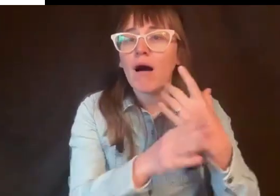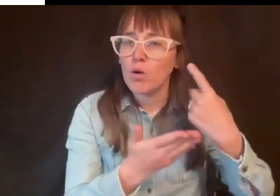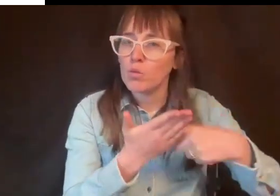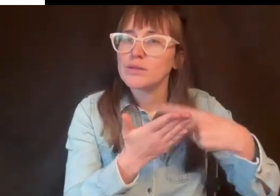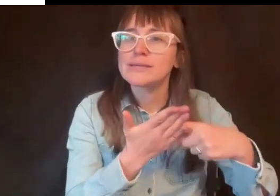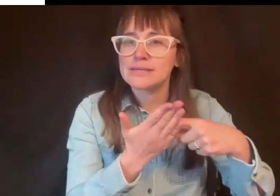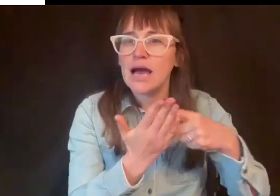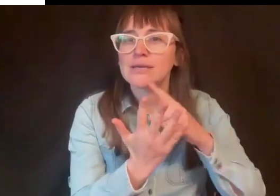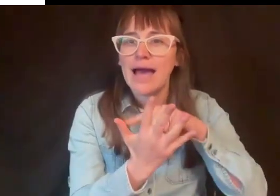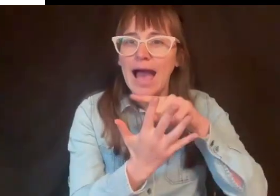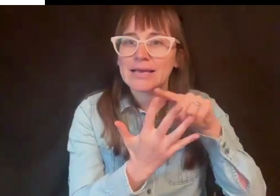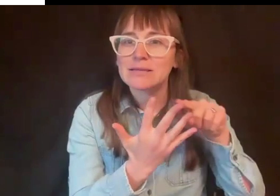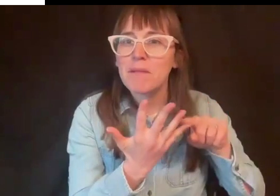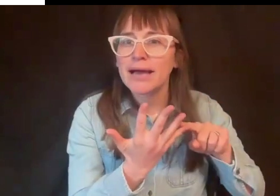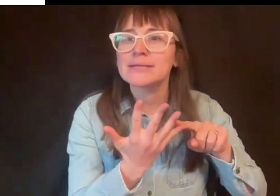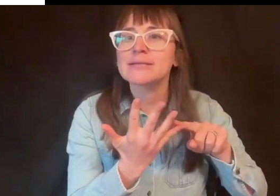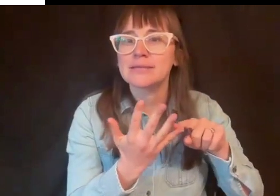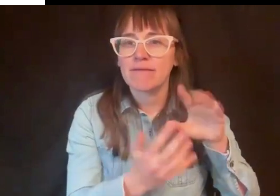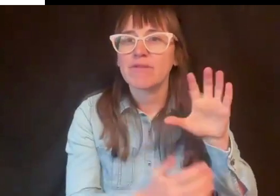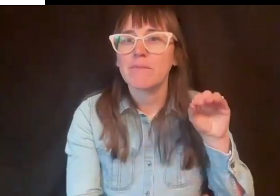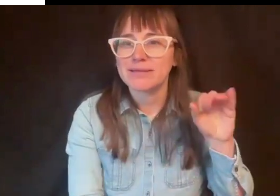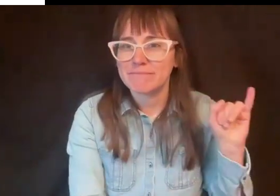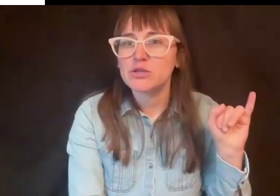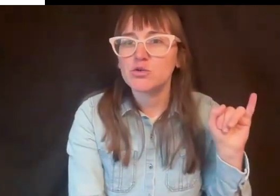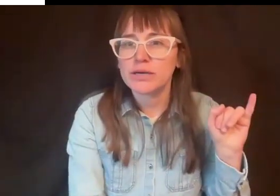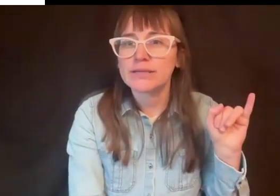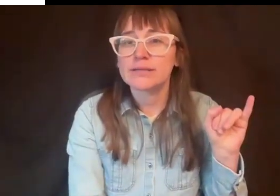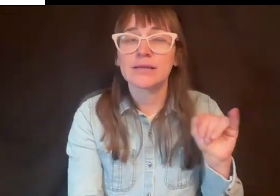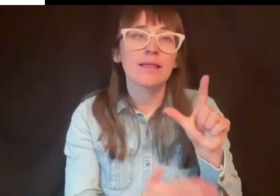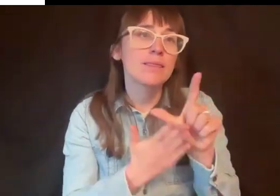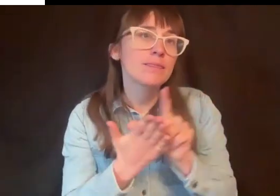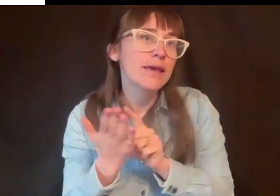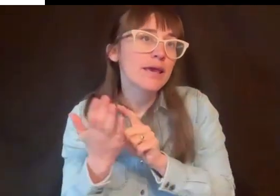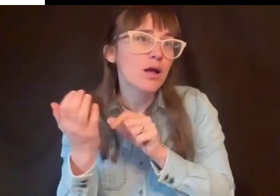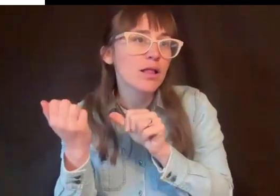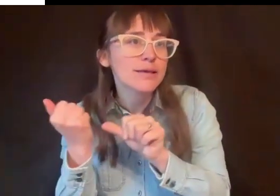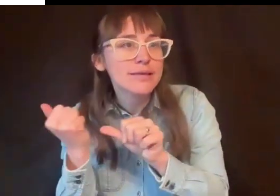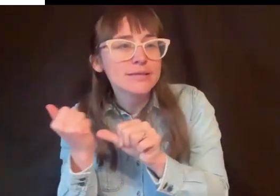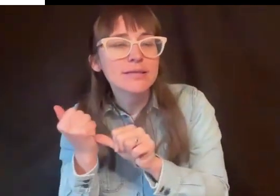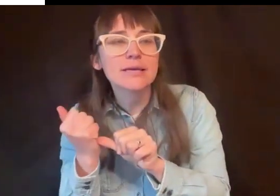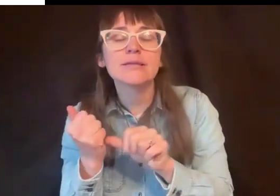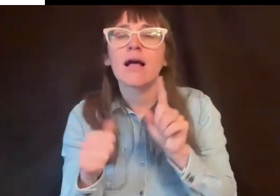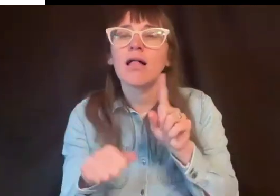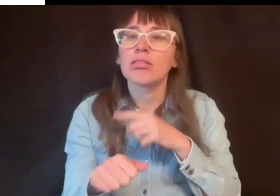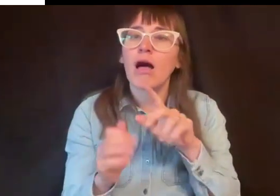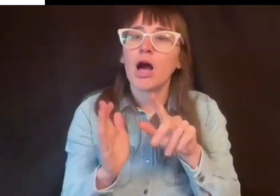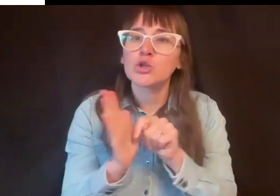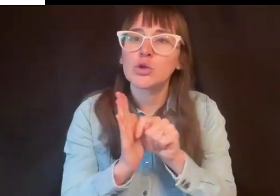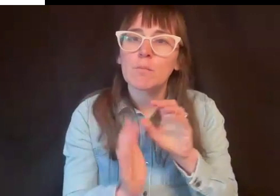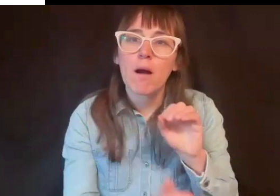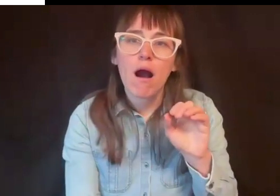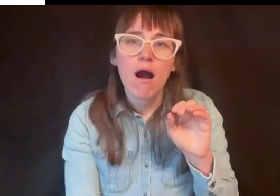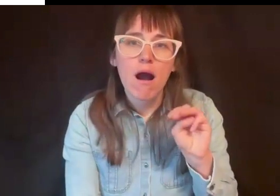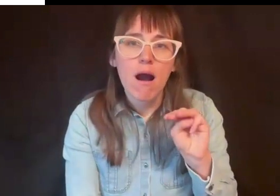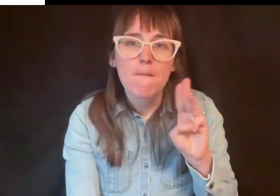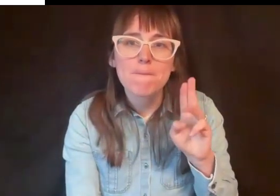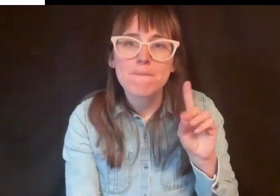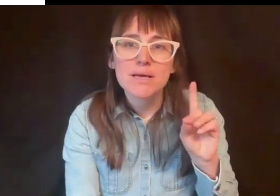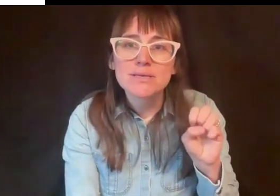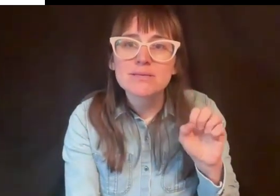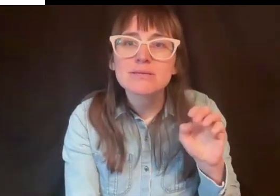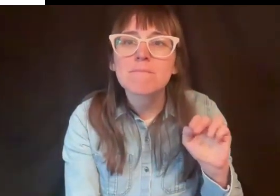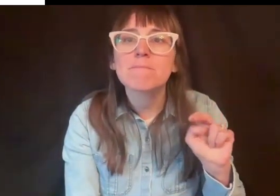aspects of conflict of interest, such as with legal assistance, the long-term care ombudsman program, AAA boards, and